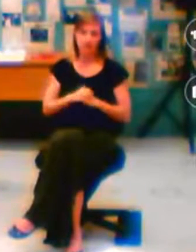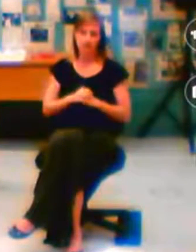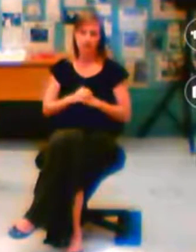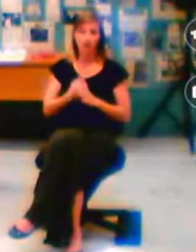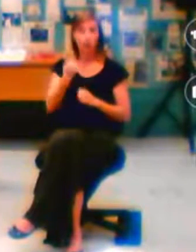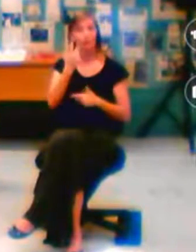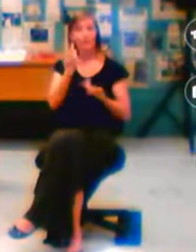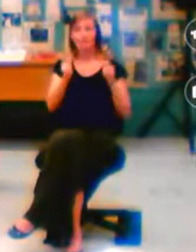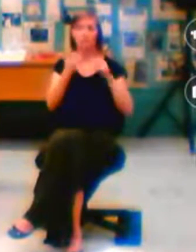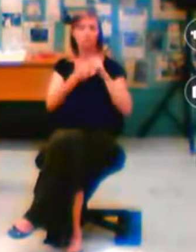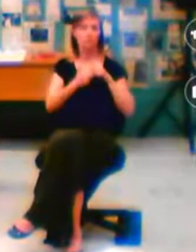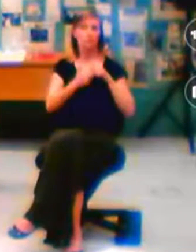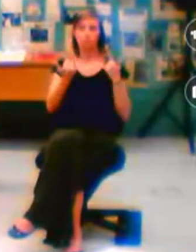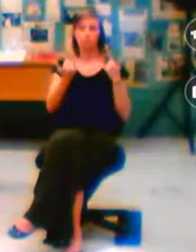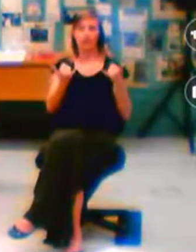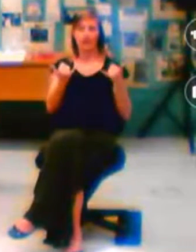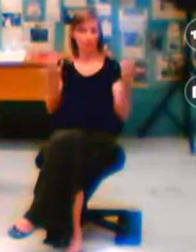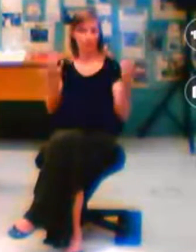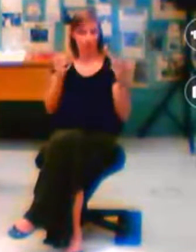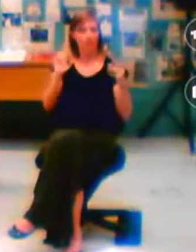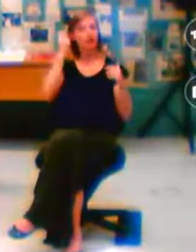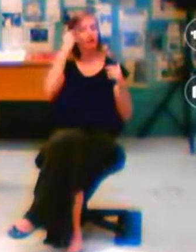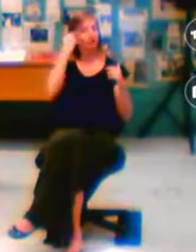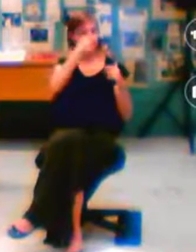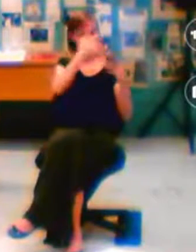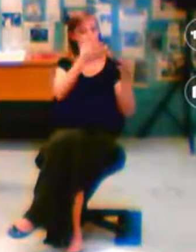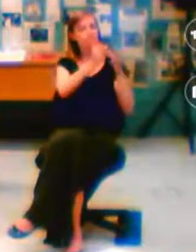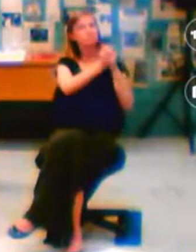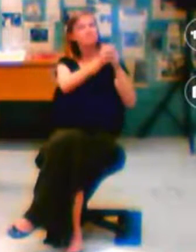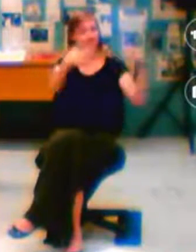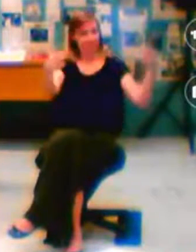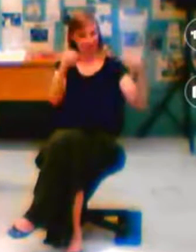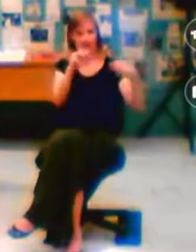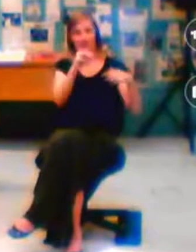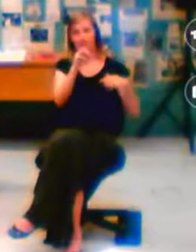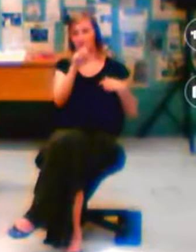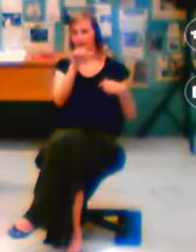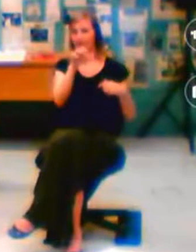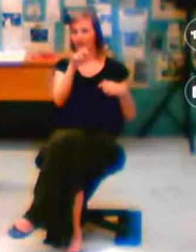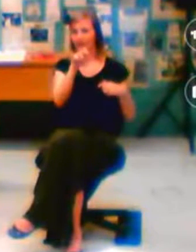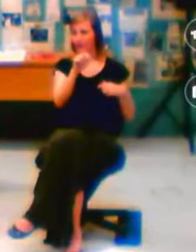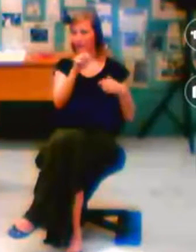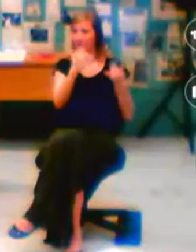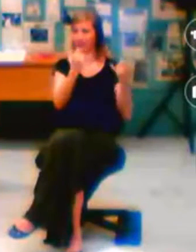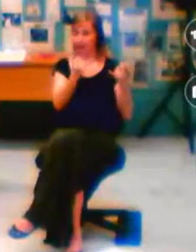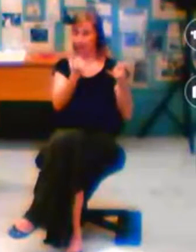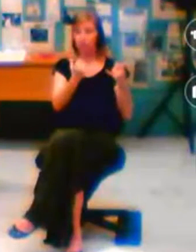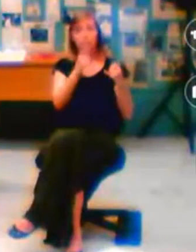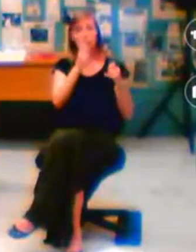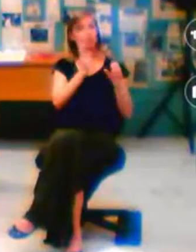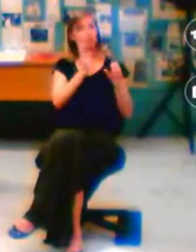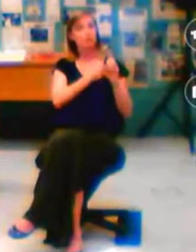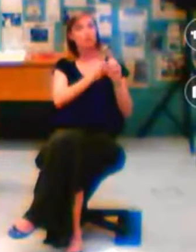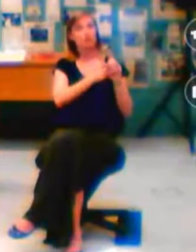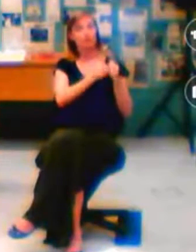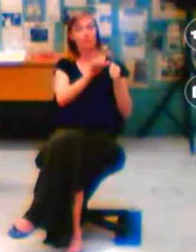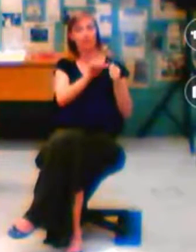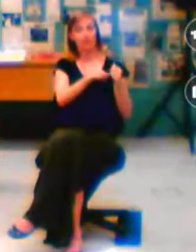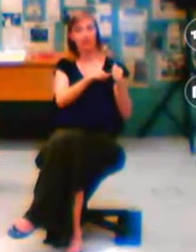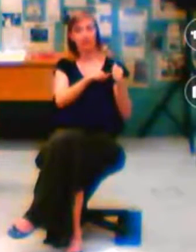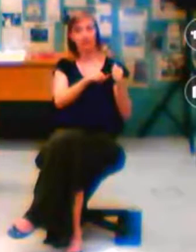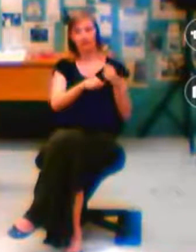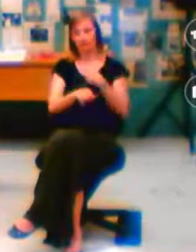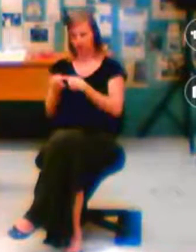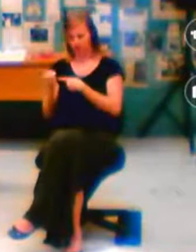long been a strong supporter of Medicare for people who really need it. I think one of the biggest problems we're facing right